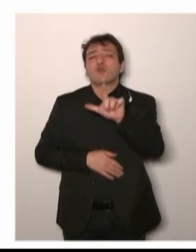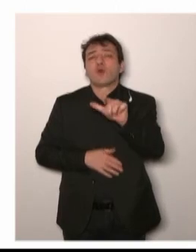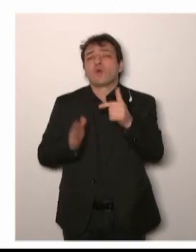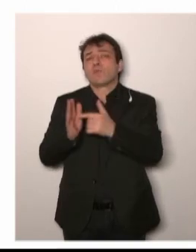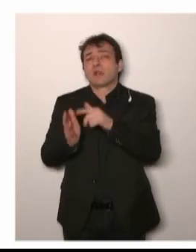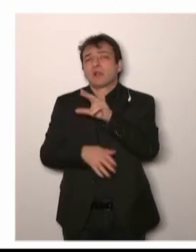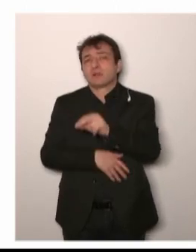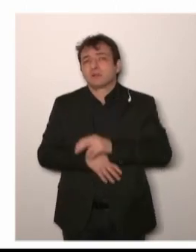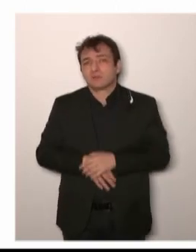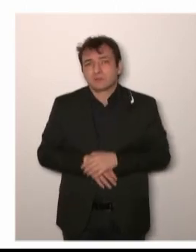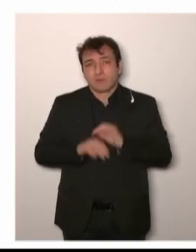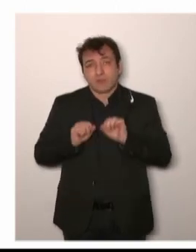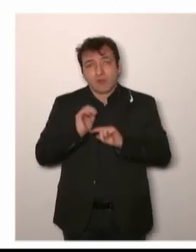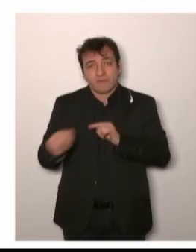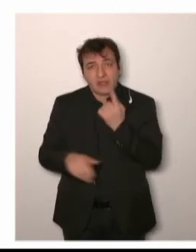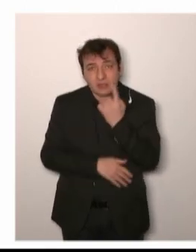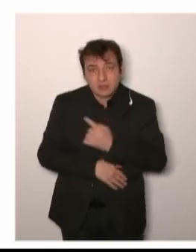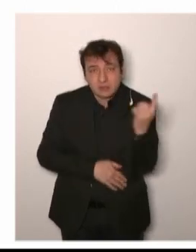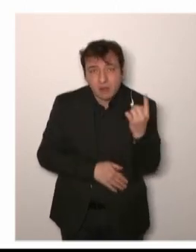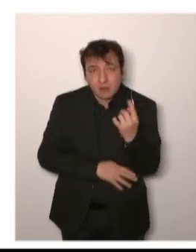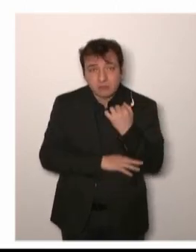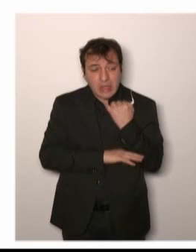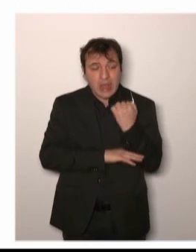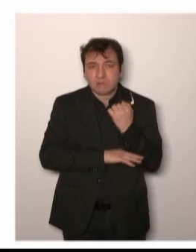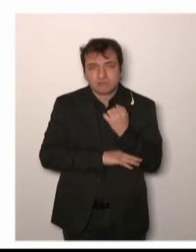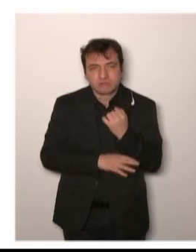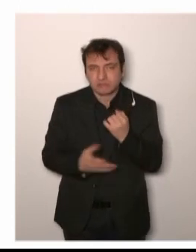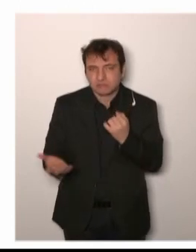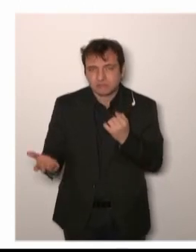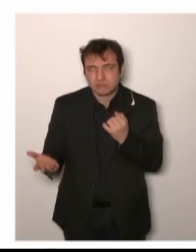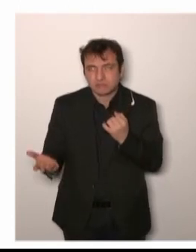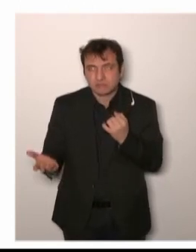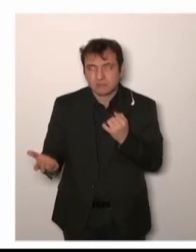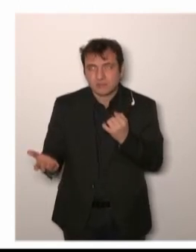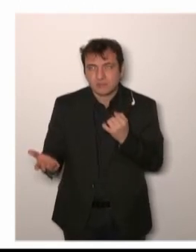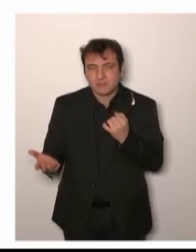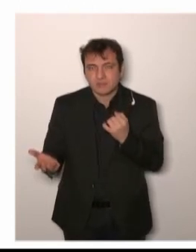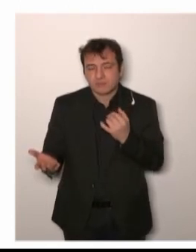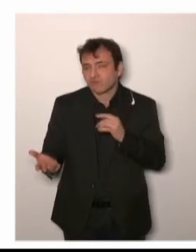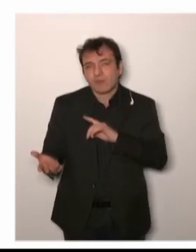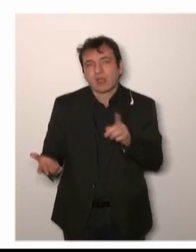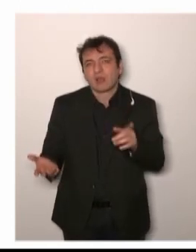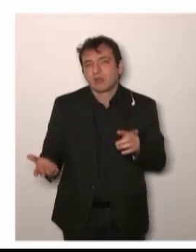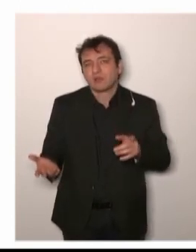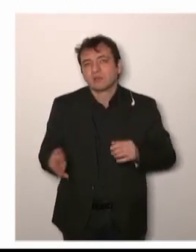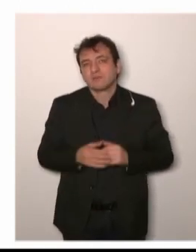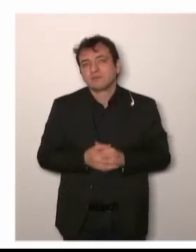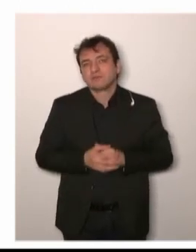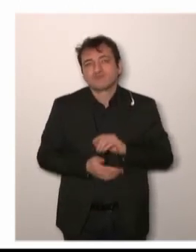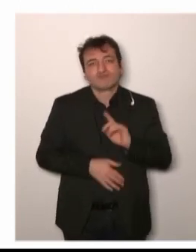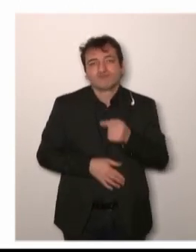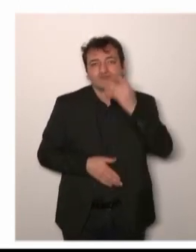in isolation? I won't answer that, but I think we all know that doing it together will yield